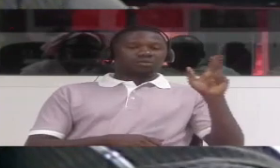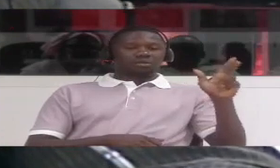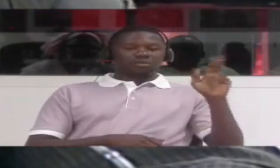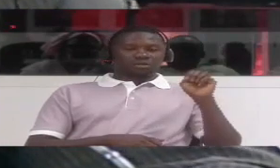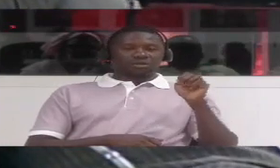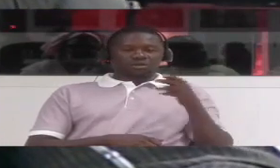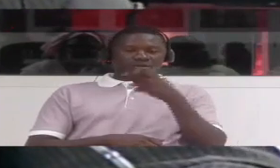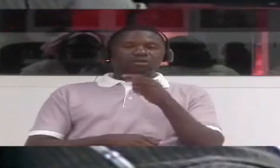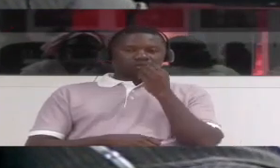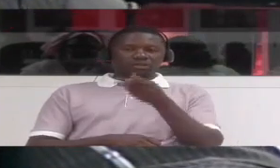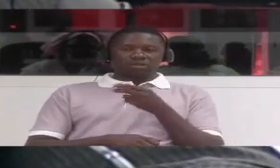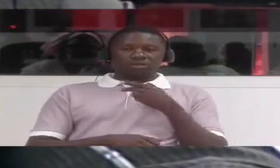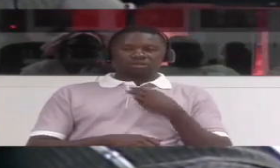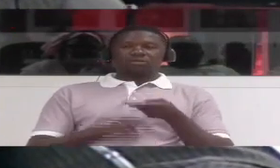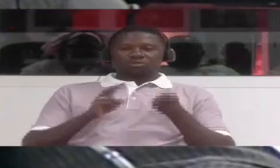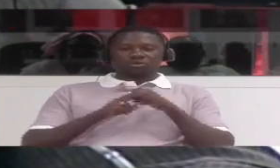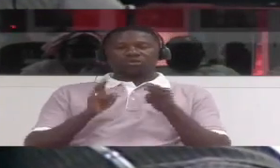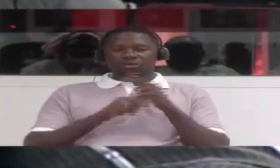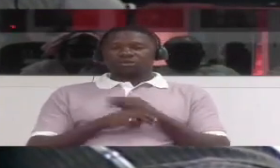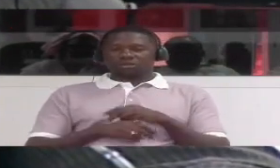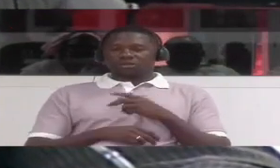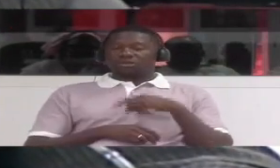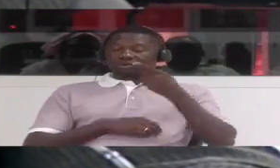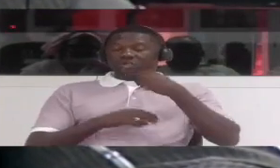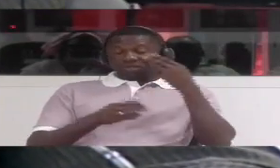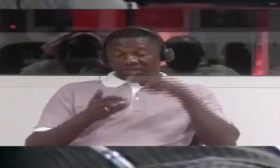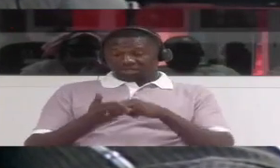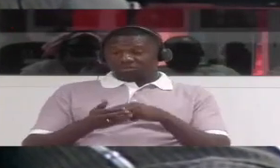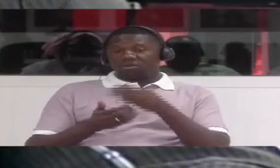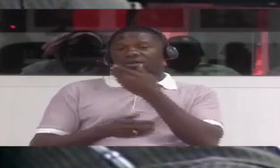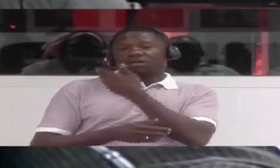reporting after my release, until I was asked by him.